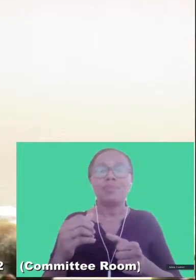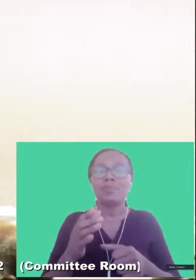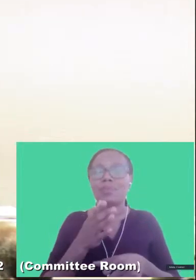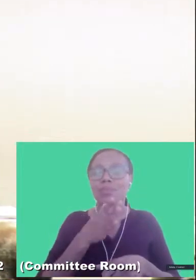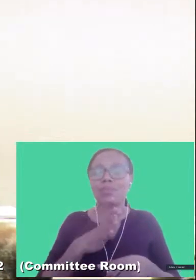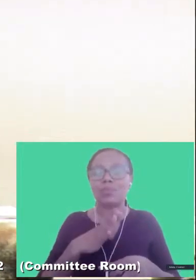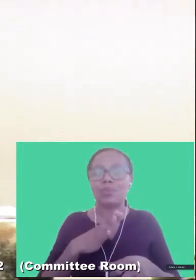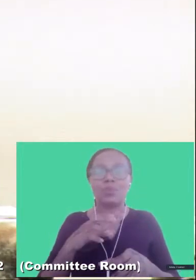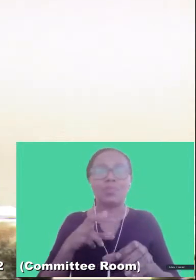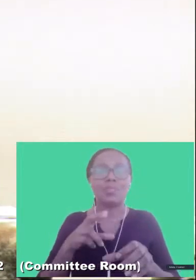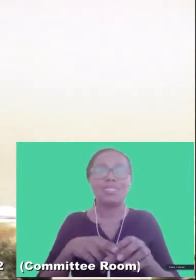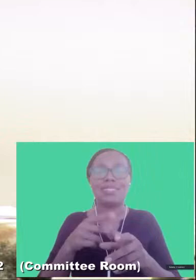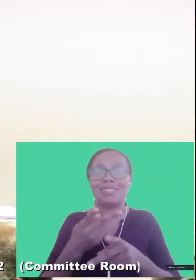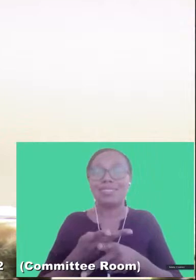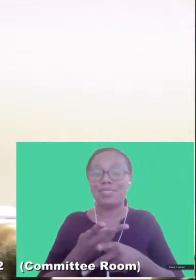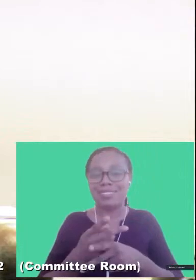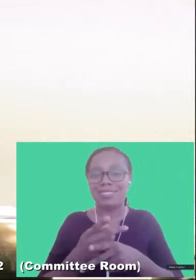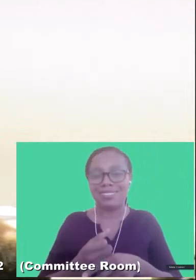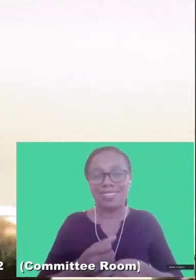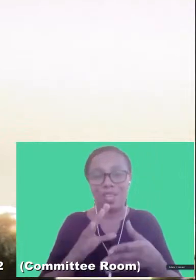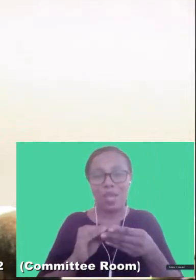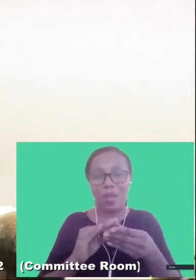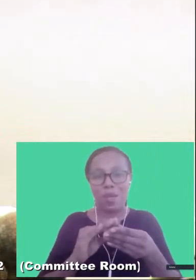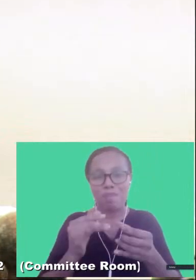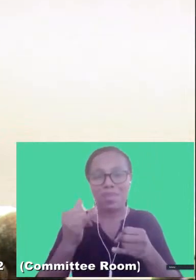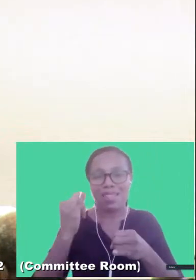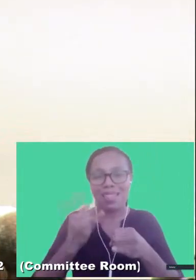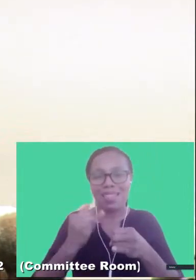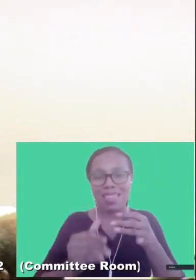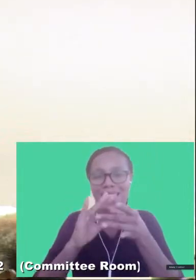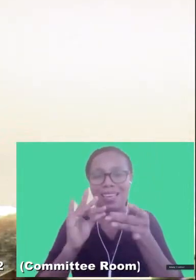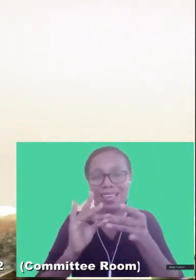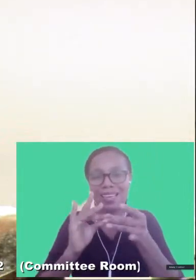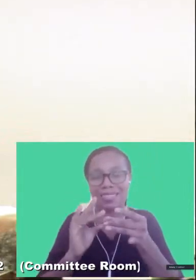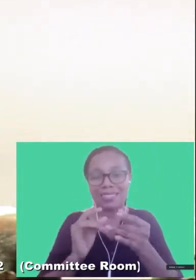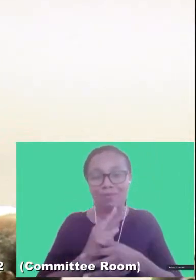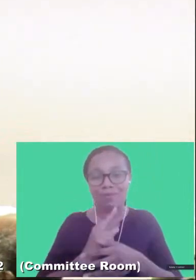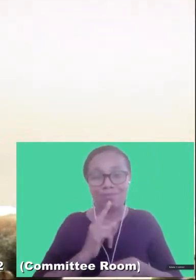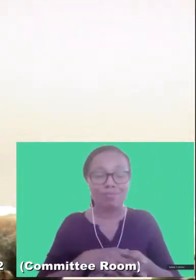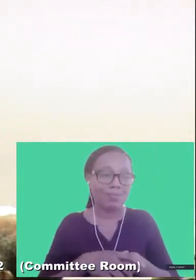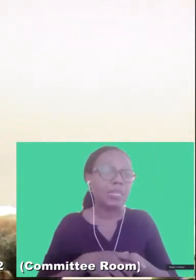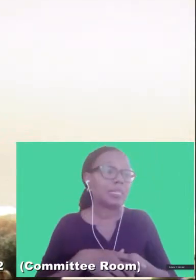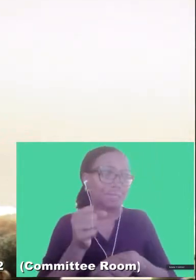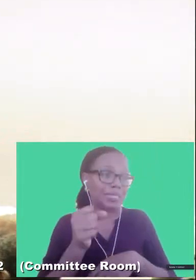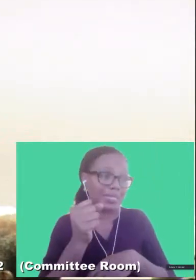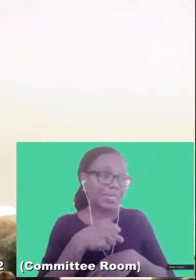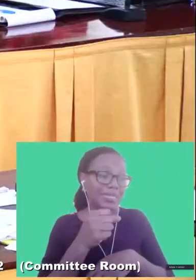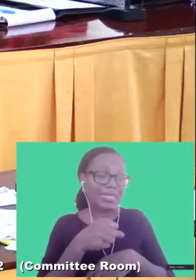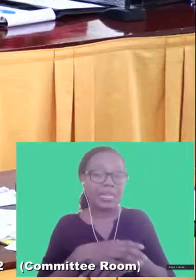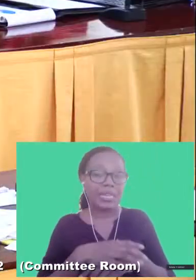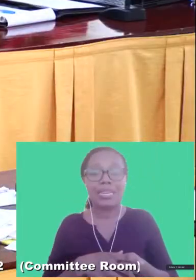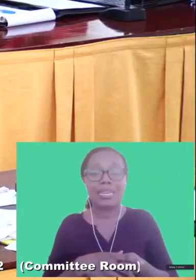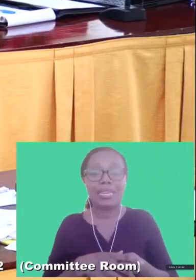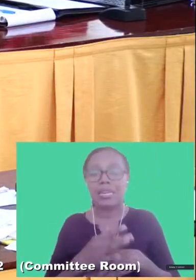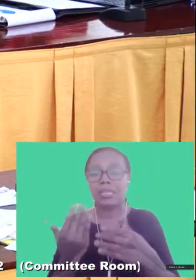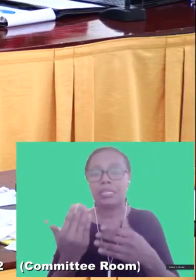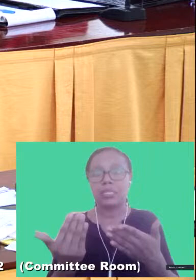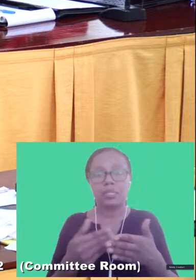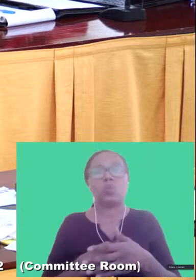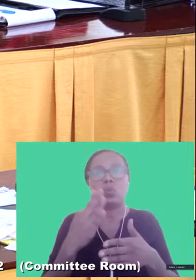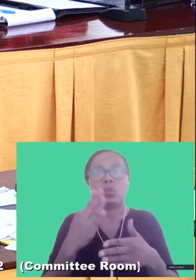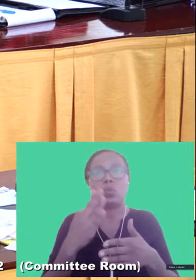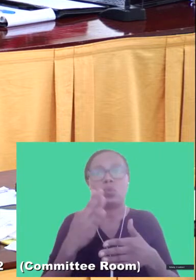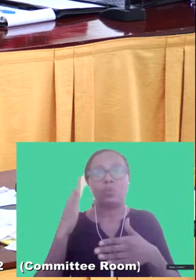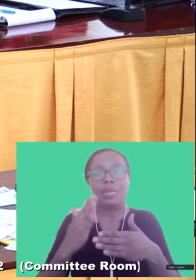Seems to have come to an end too quickly. Anyhow, ma'am, I am guided by you as I always will be. I want to thank